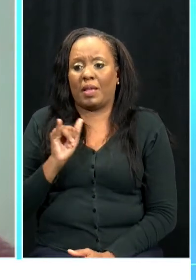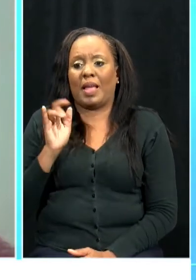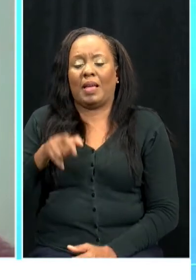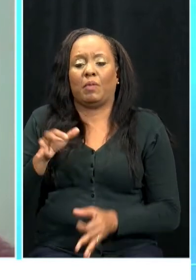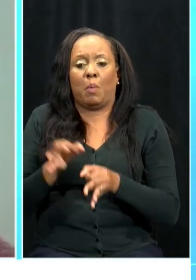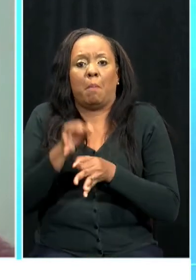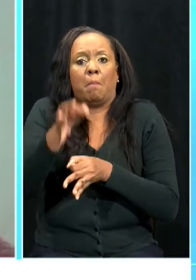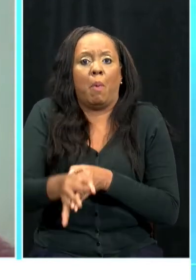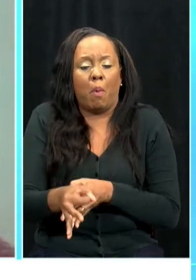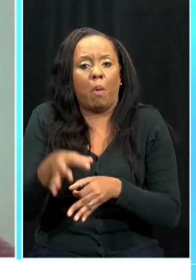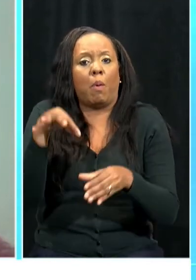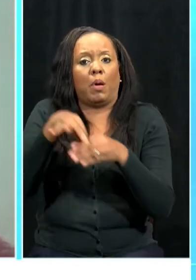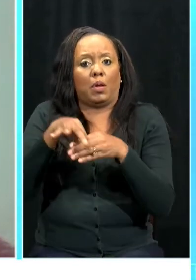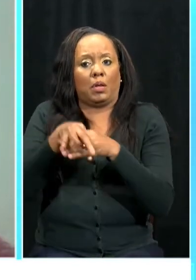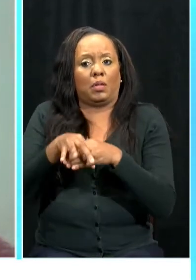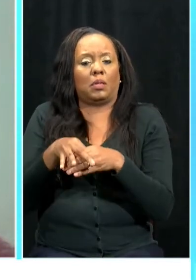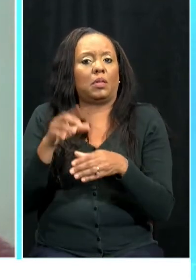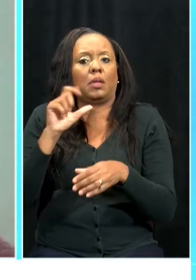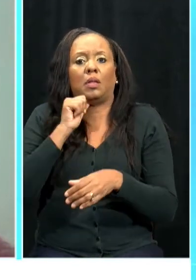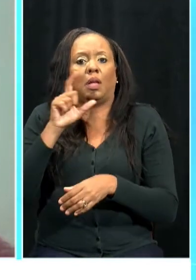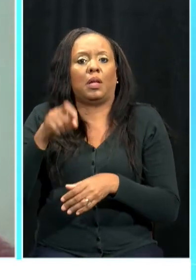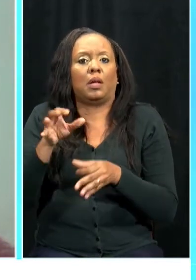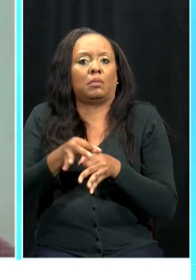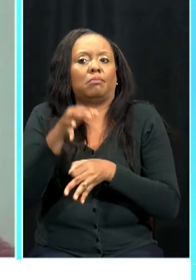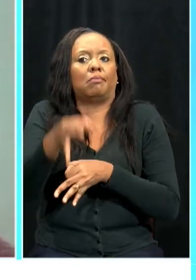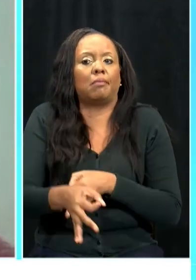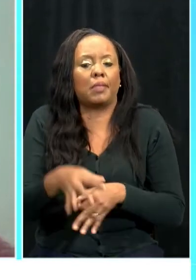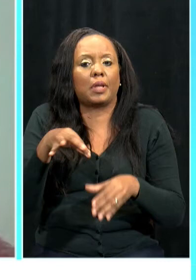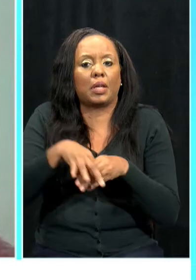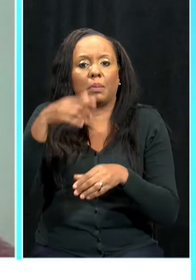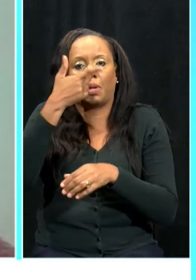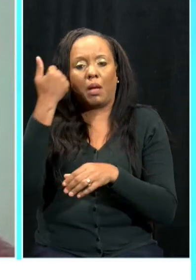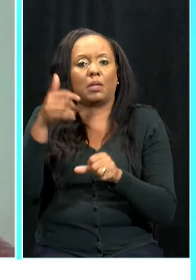not engaging in elections because of COVID.